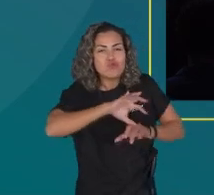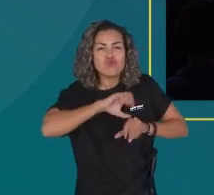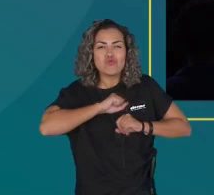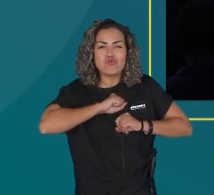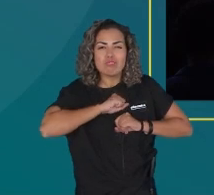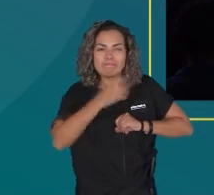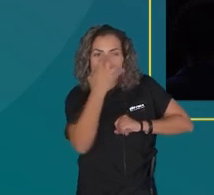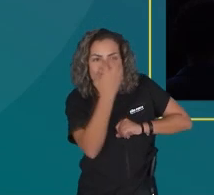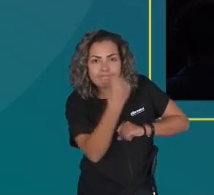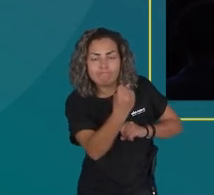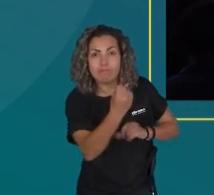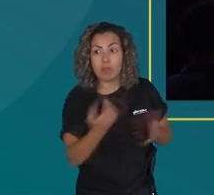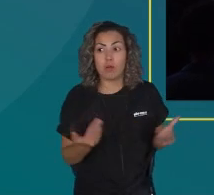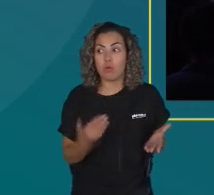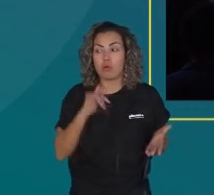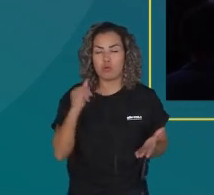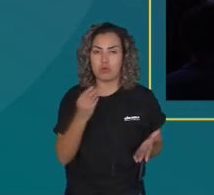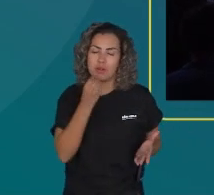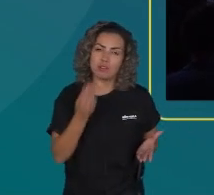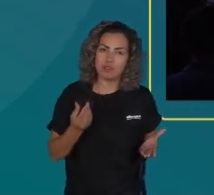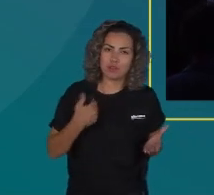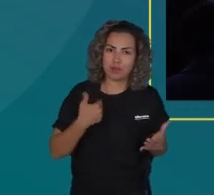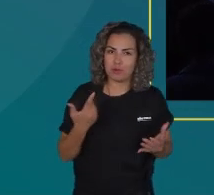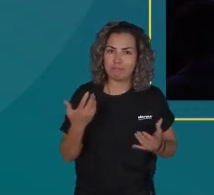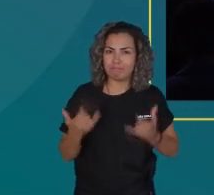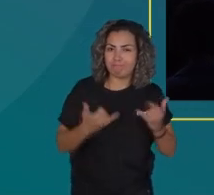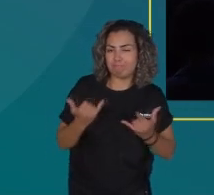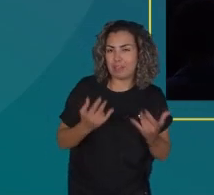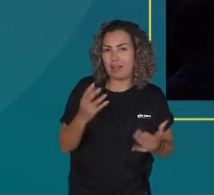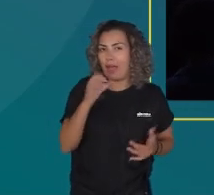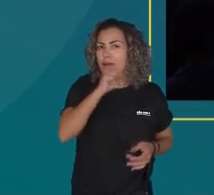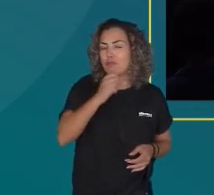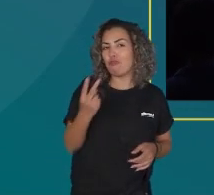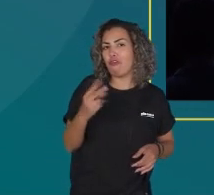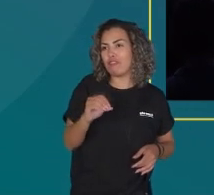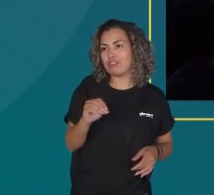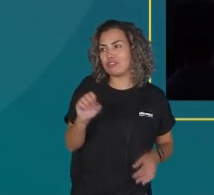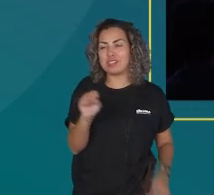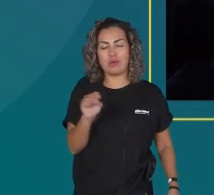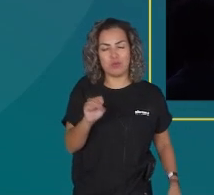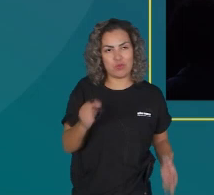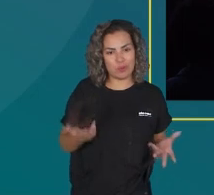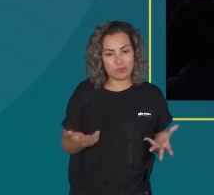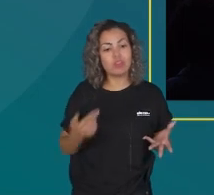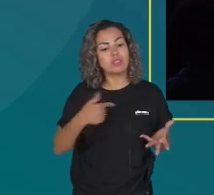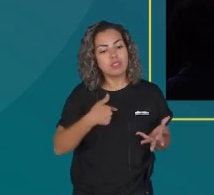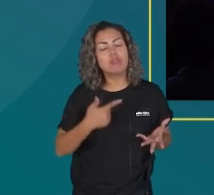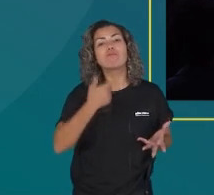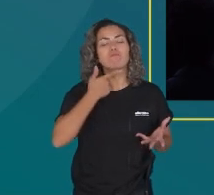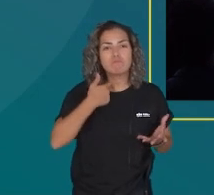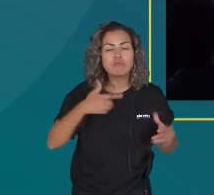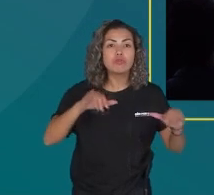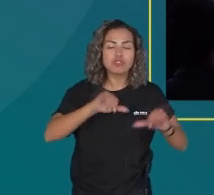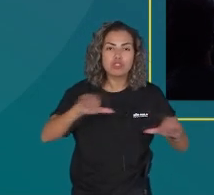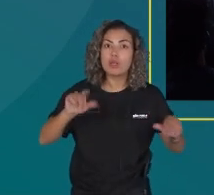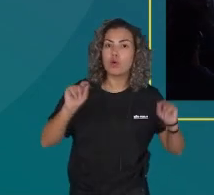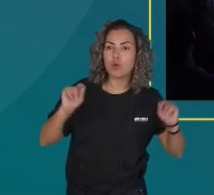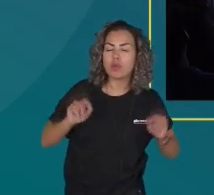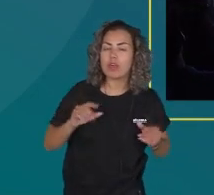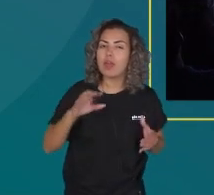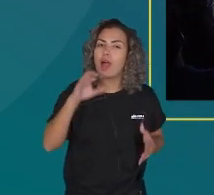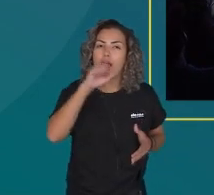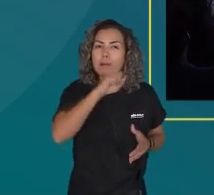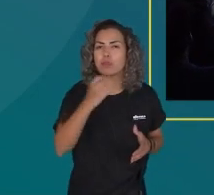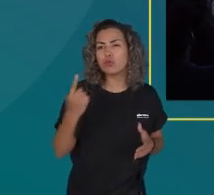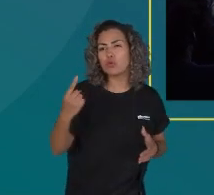kidding a little bit about the 20 seconds. I would like to say let's take a minute or two for each of us